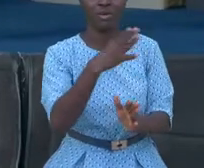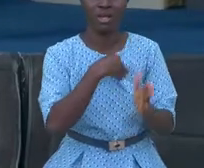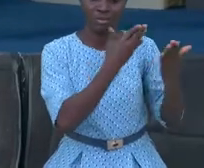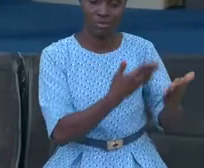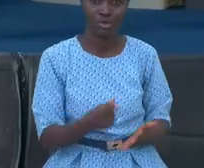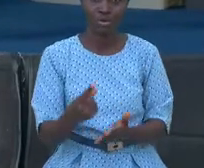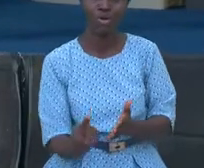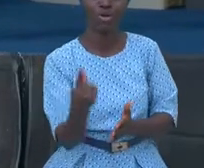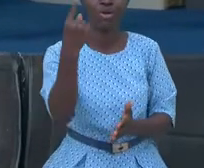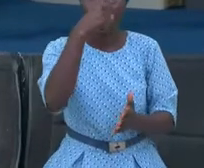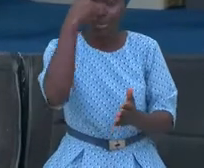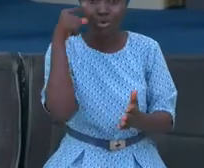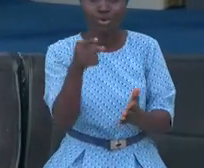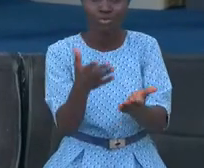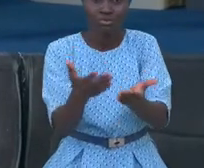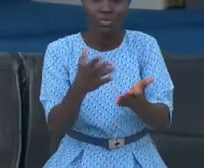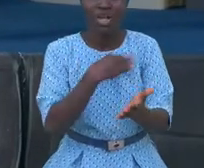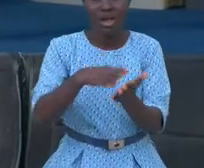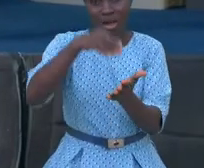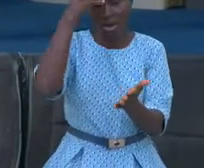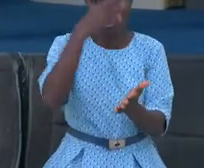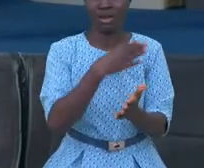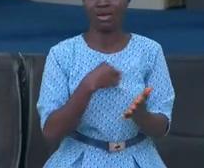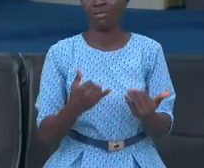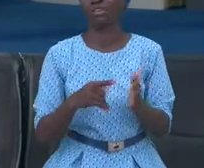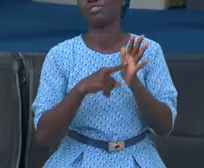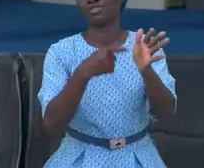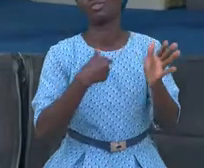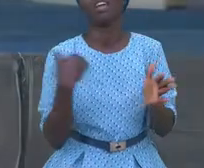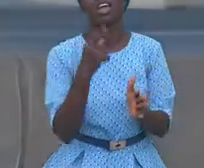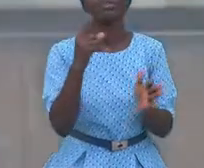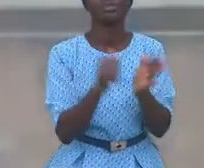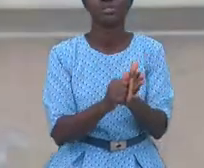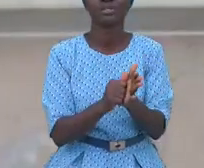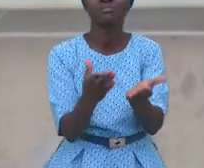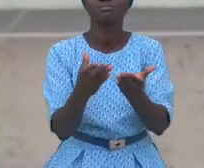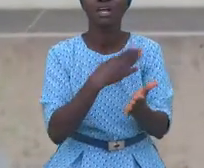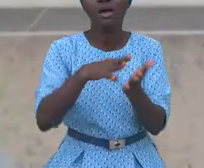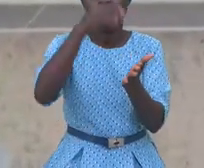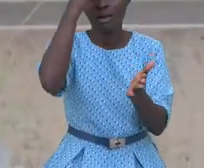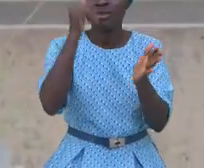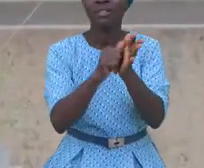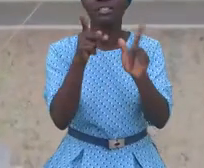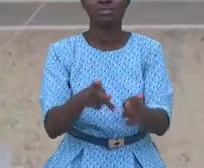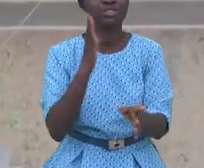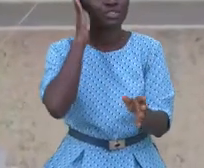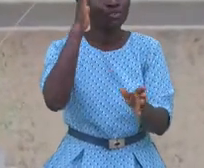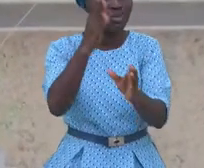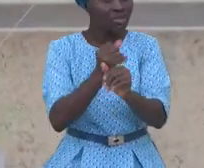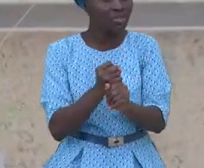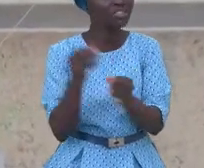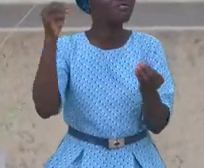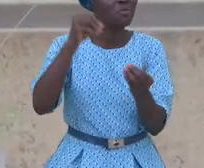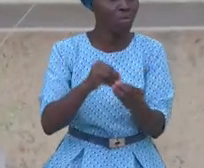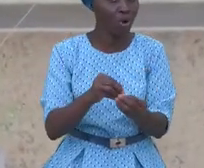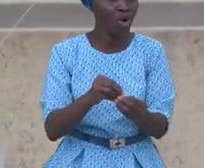you yearn, you learn. And show me anyone that yearns and learns, he will earn more. Your